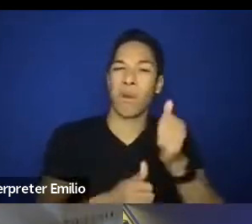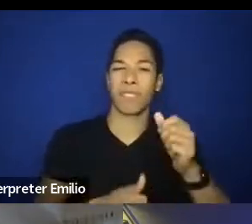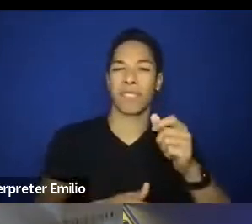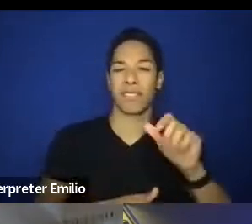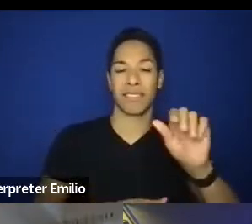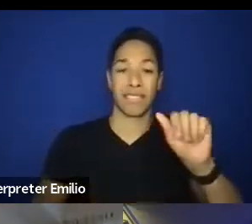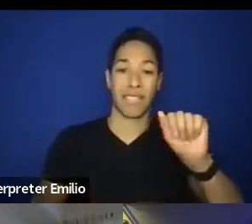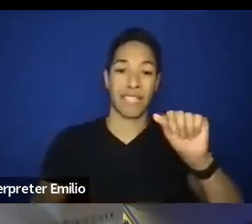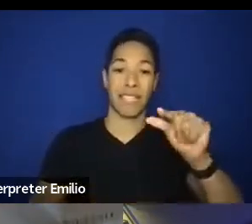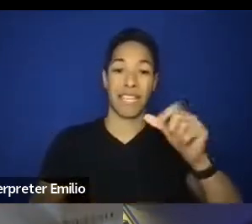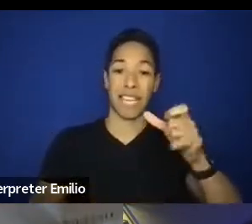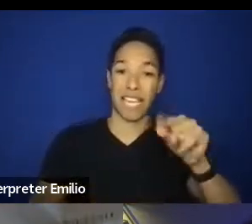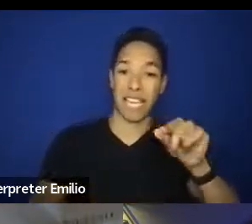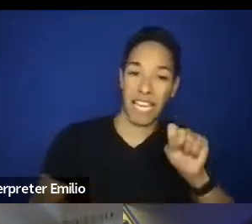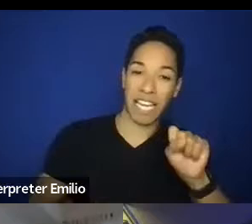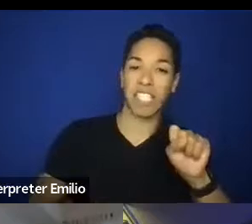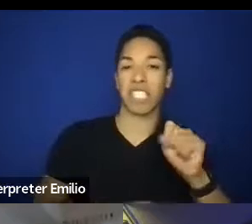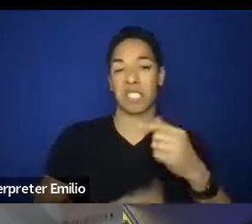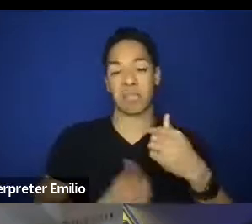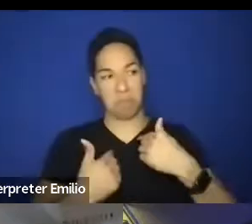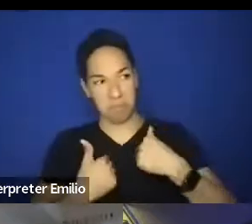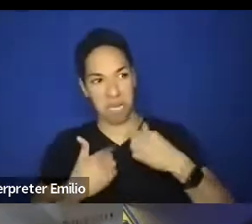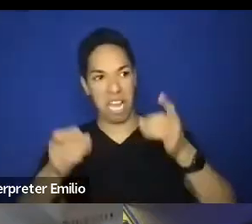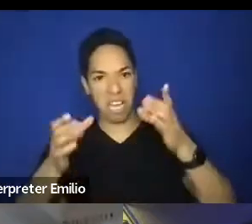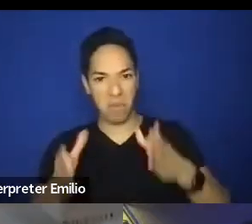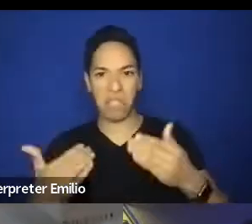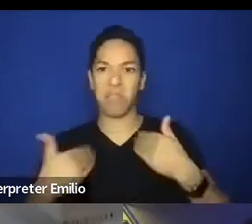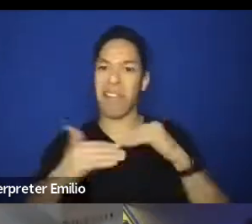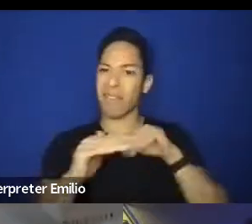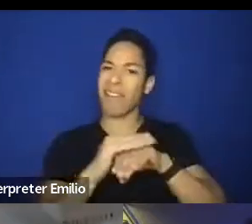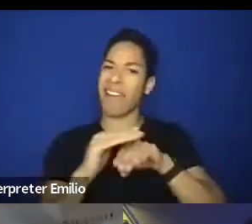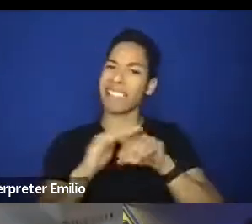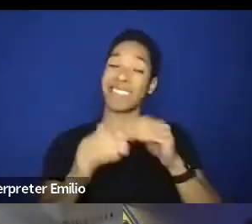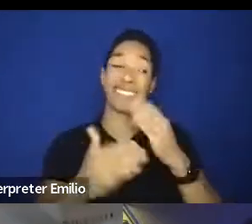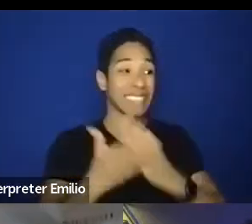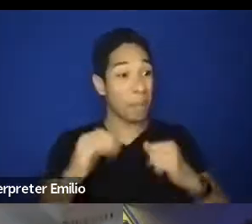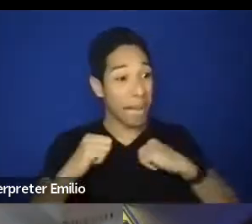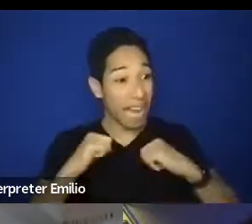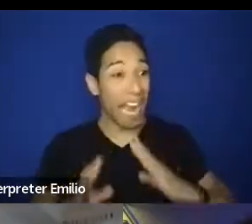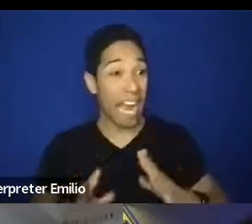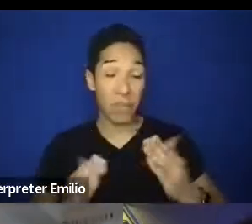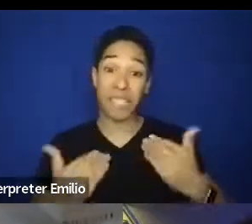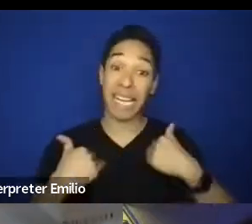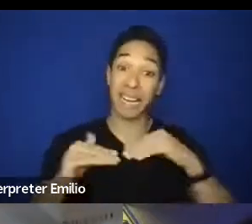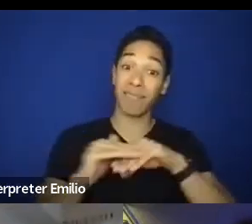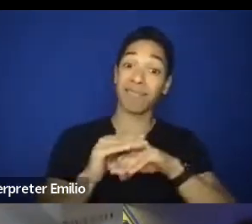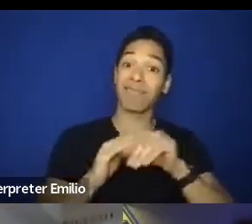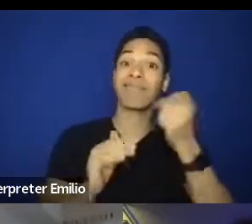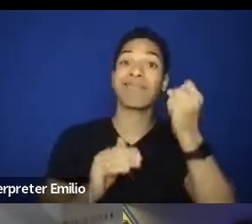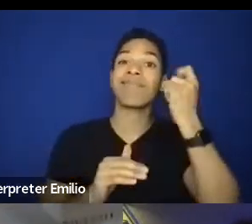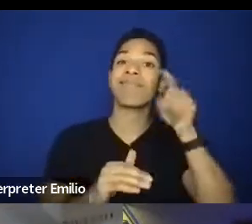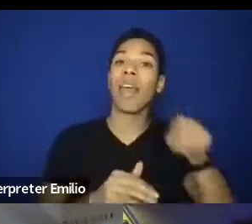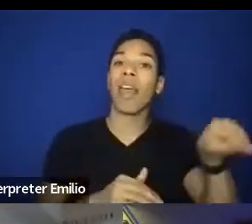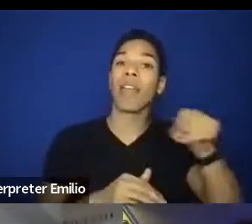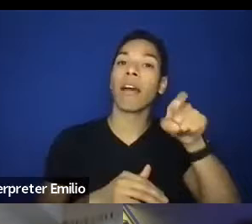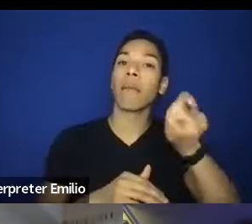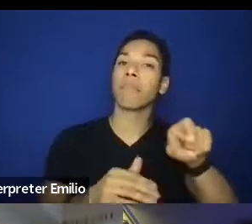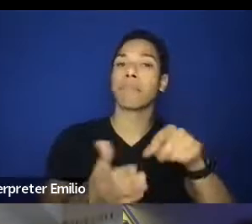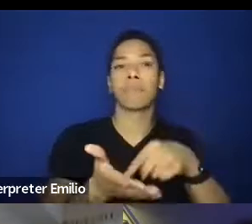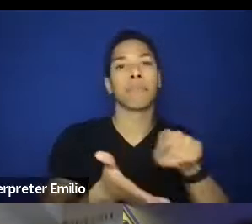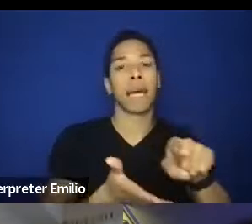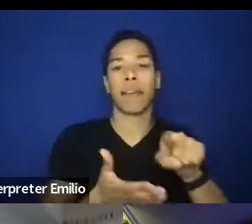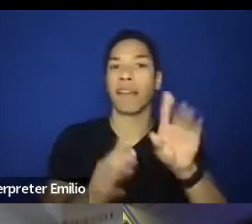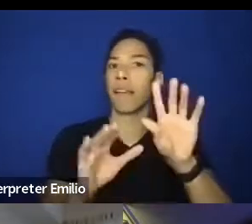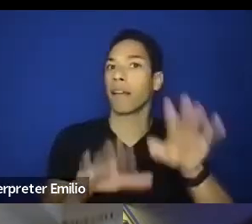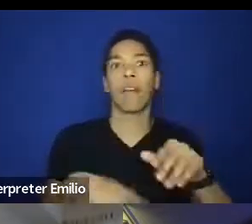have access to. Some actors have access to it, but they have to pay for that service. But then throughout the